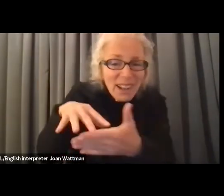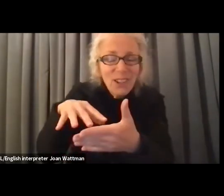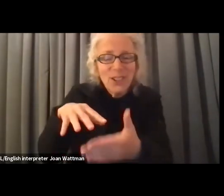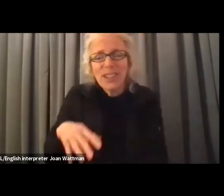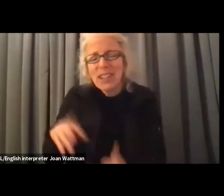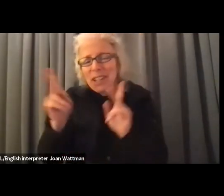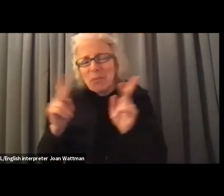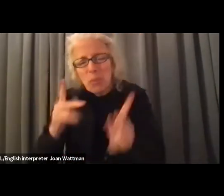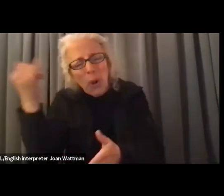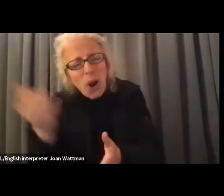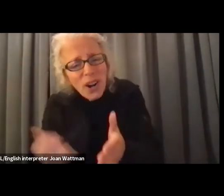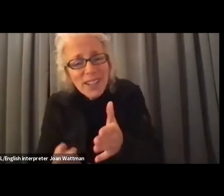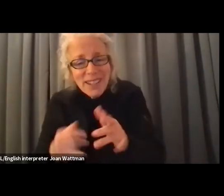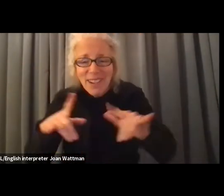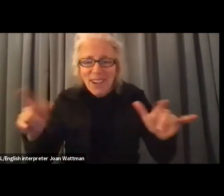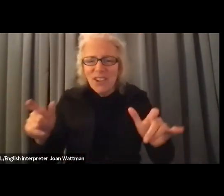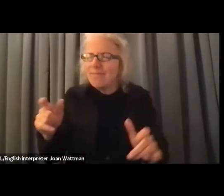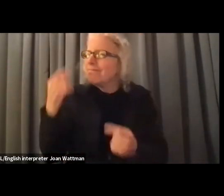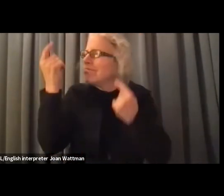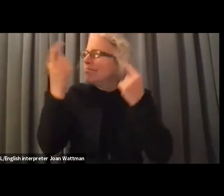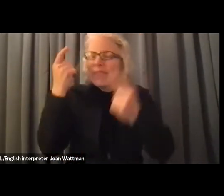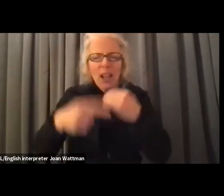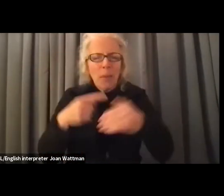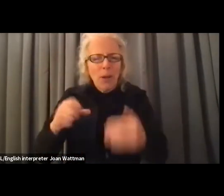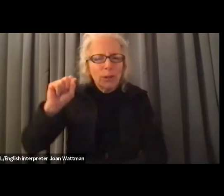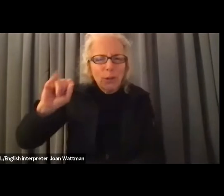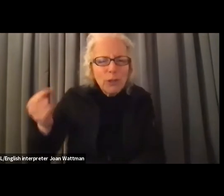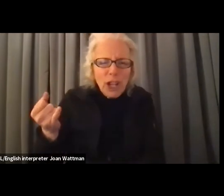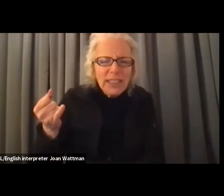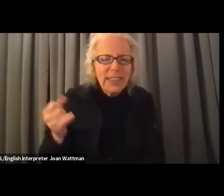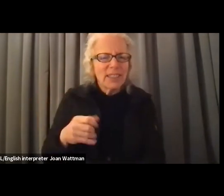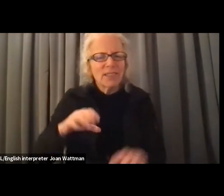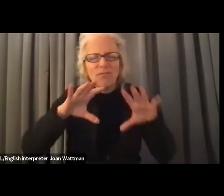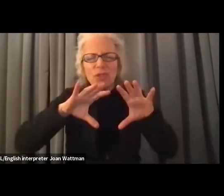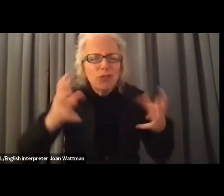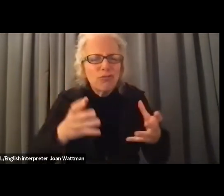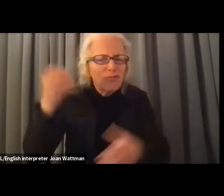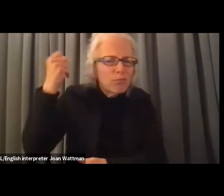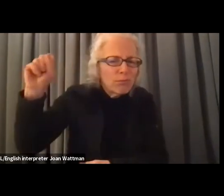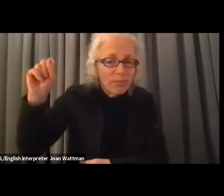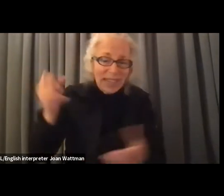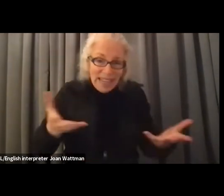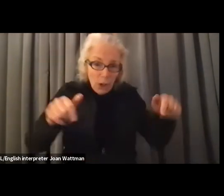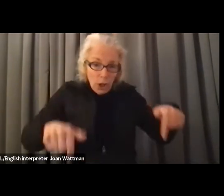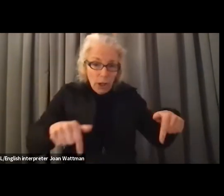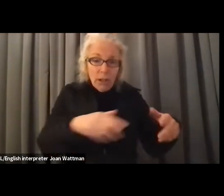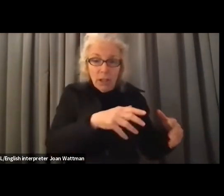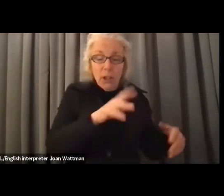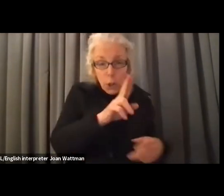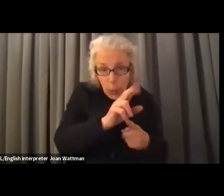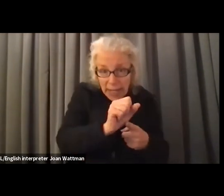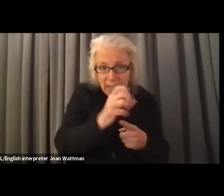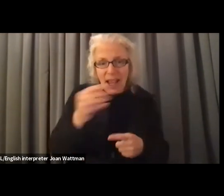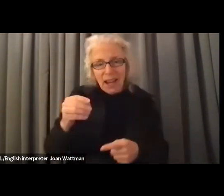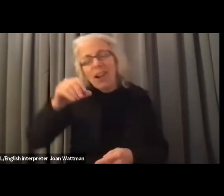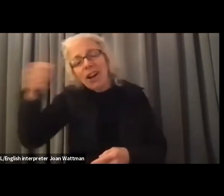artists engaged with questions of social movements and social justice in both the United States and the post-colonial worlds